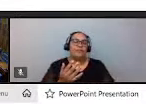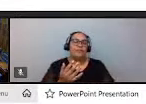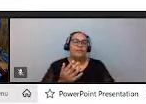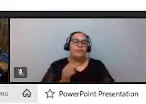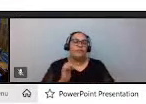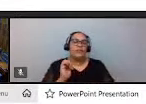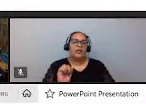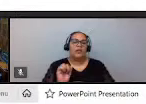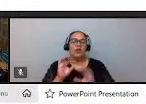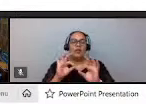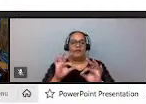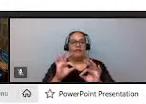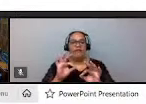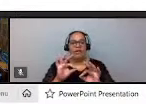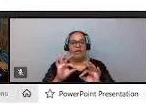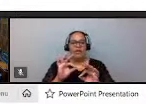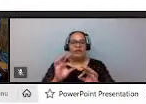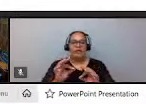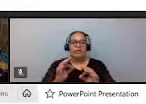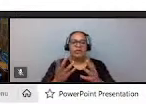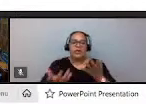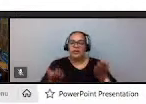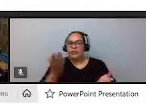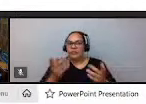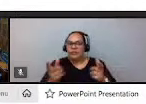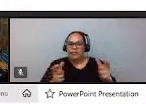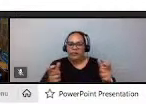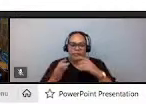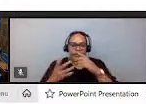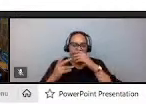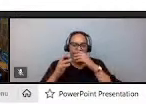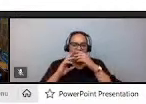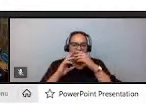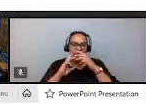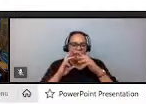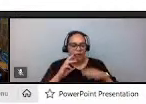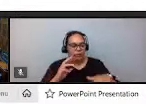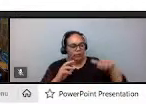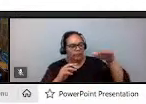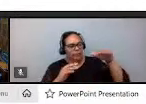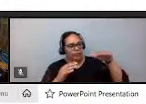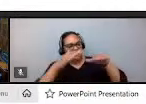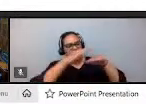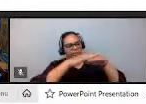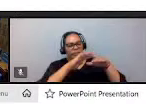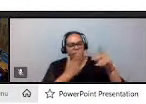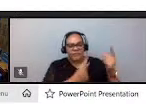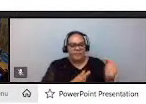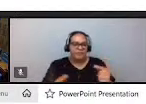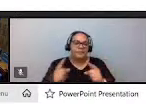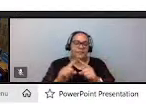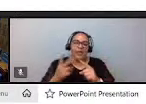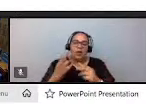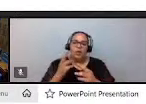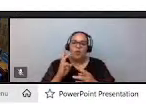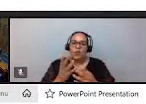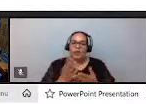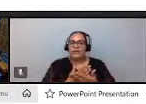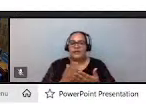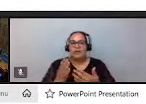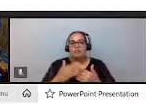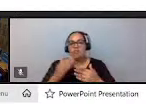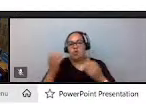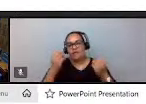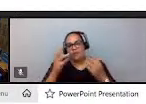the effectively the the coping Heights or the height from the water to the top of the key and we will hopefully have some uh